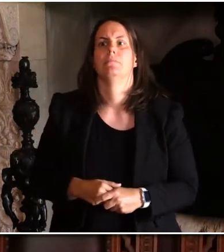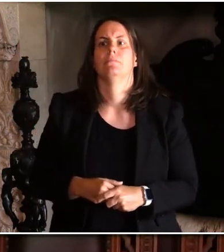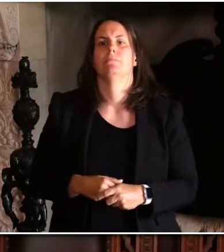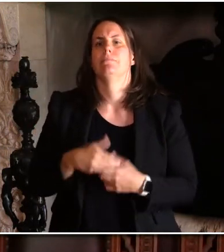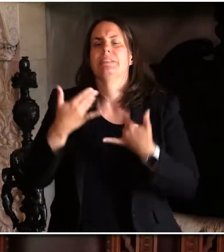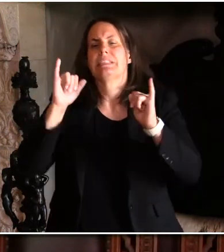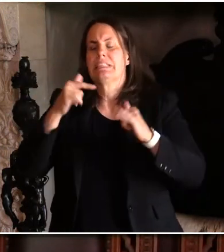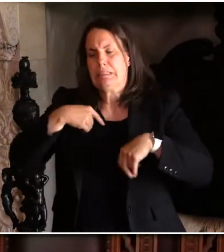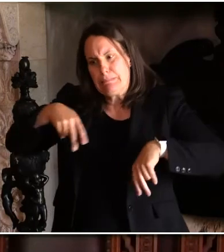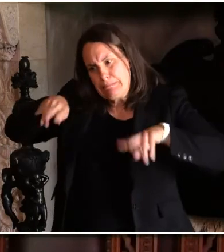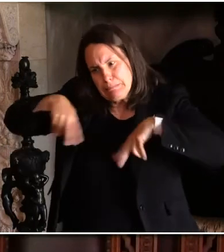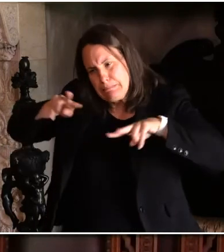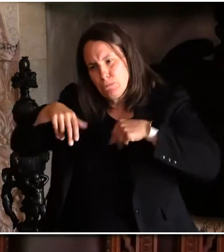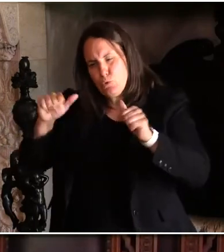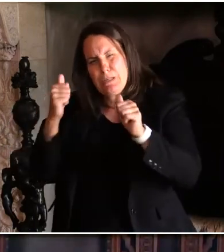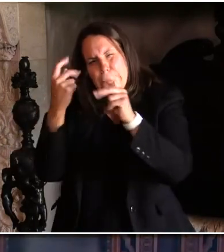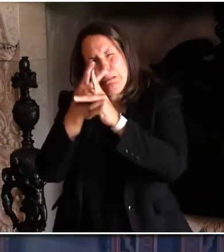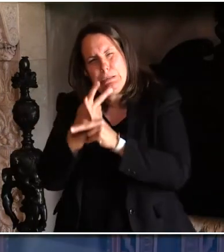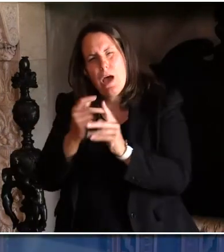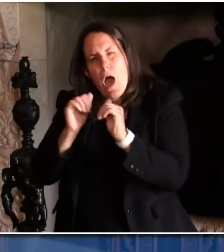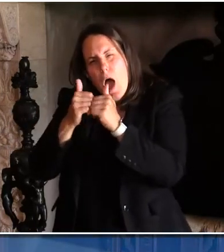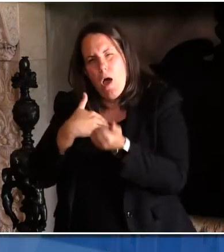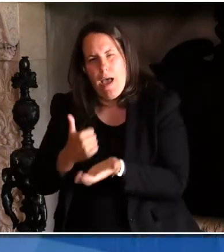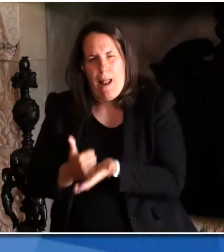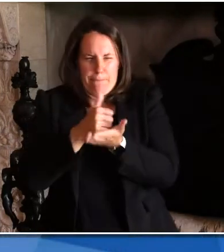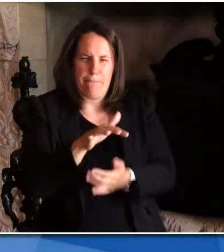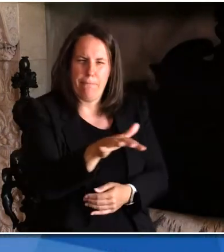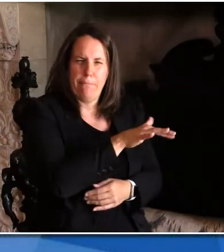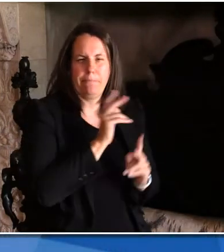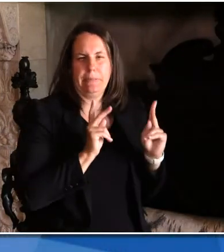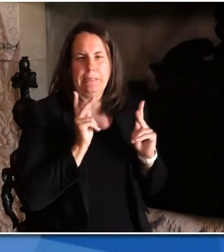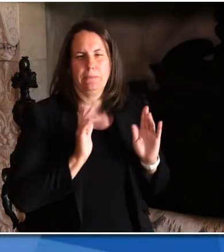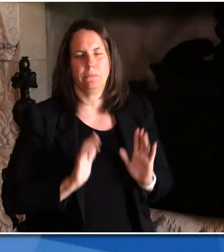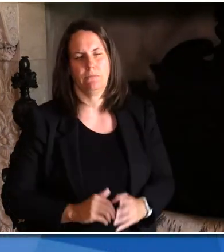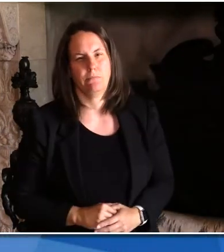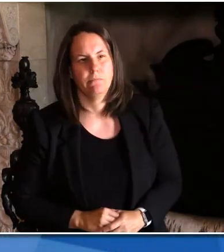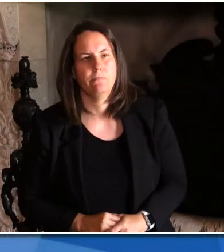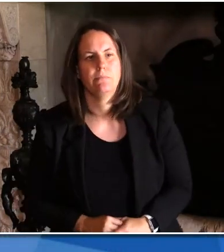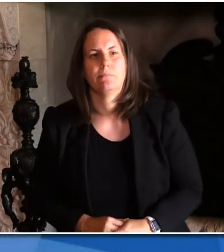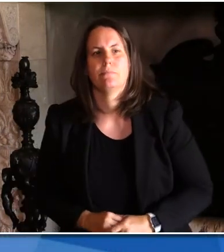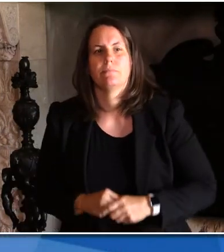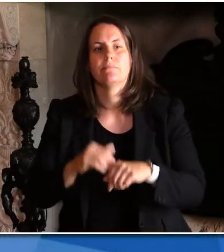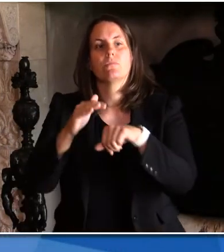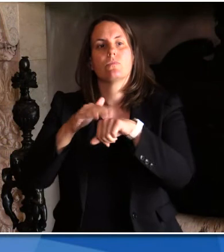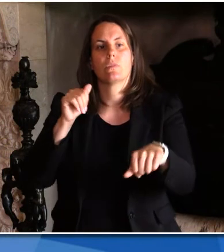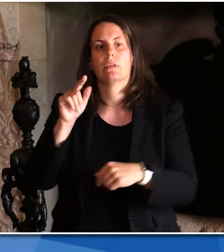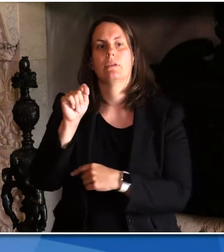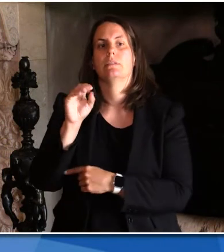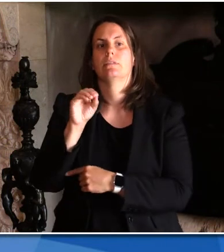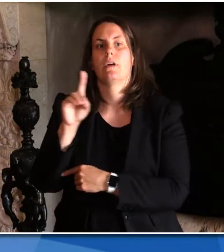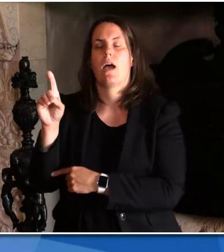to people. Thank you, Molly. Now to Todd Richmond from the Associated Press. Todd?